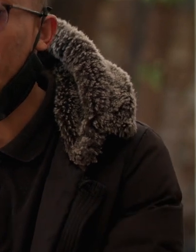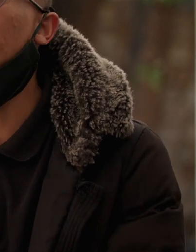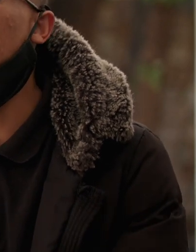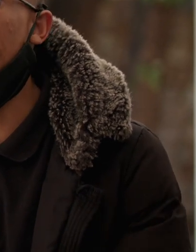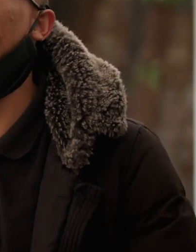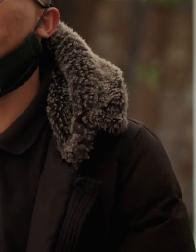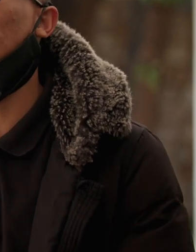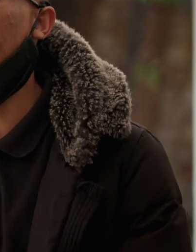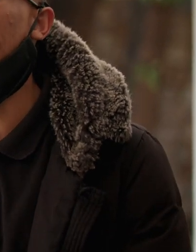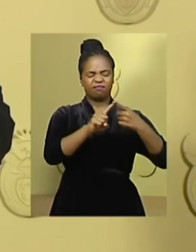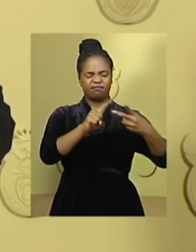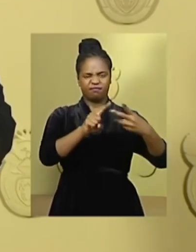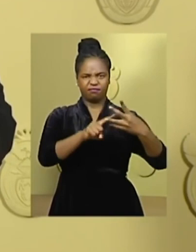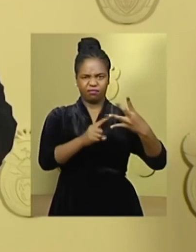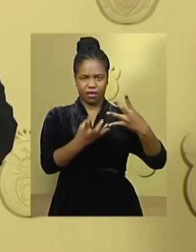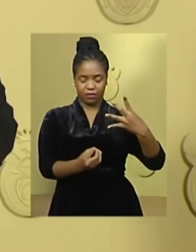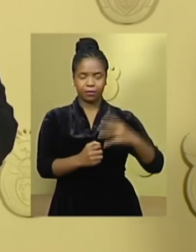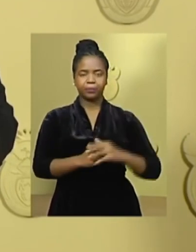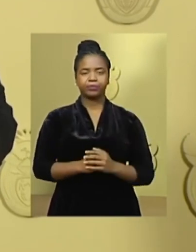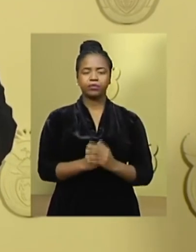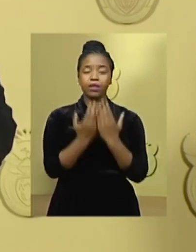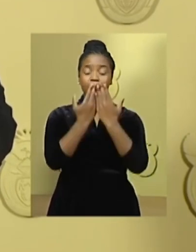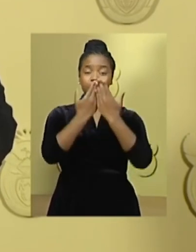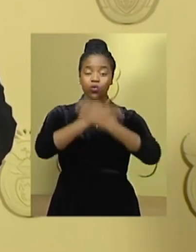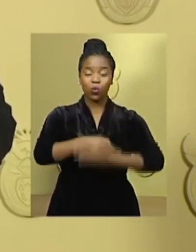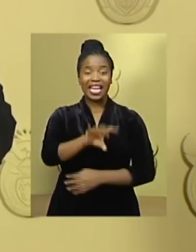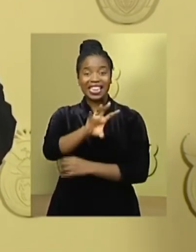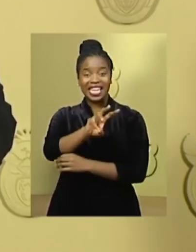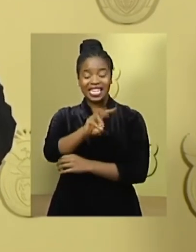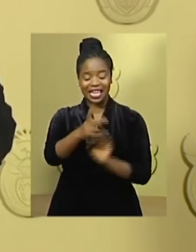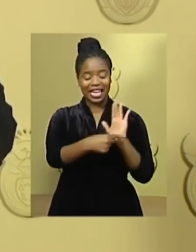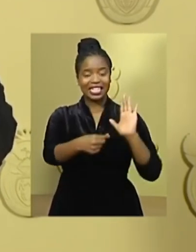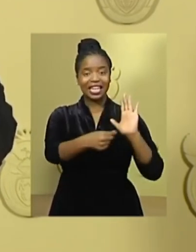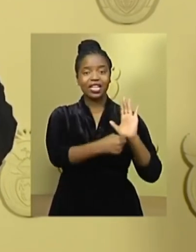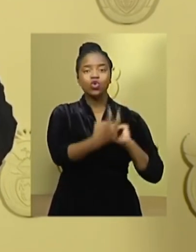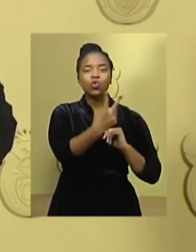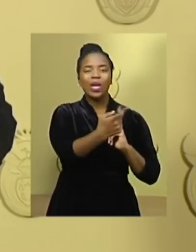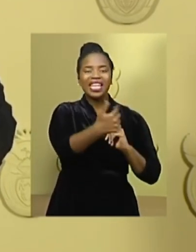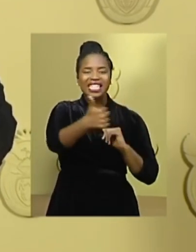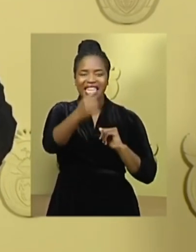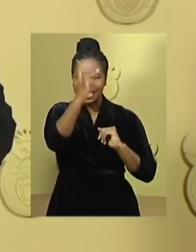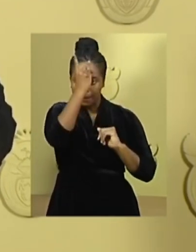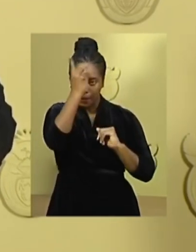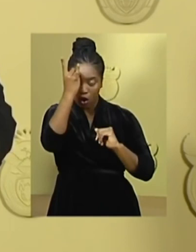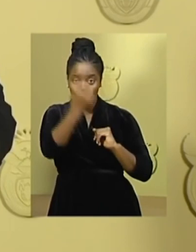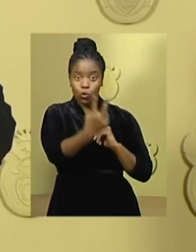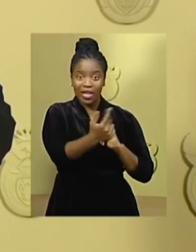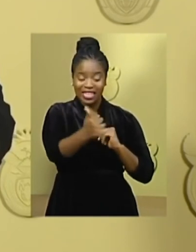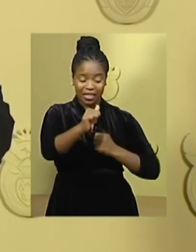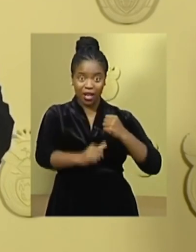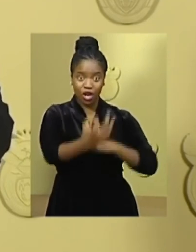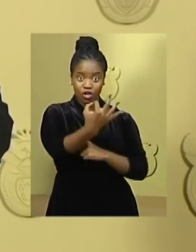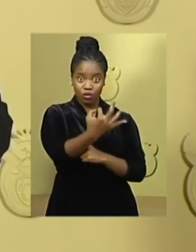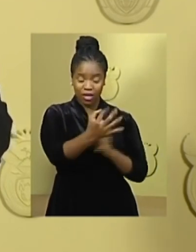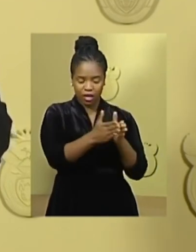You want them to tell you their story. From midnight on Thursday, 26th March, until midnight Thursday,